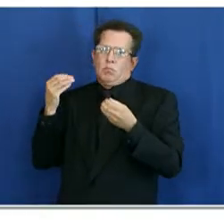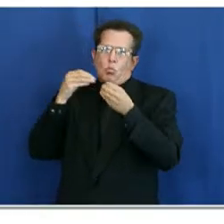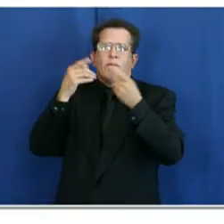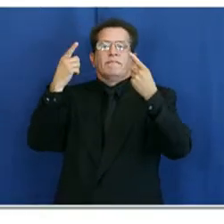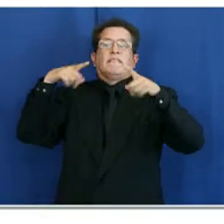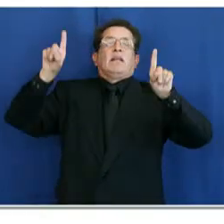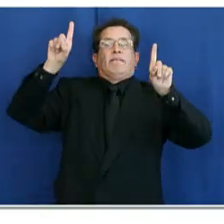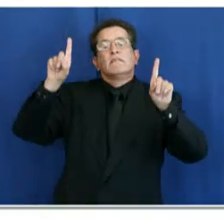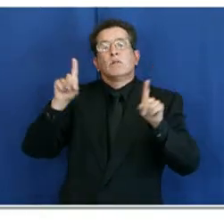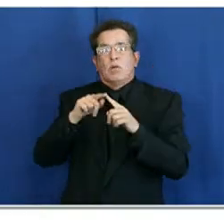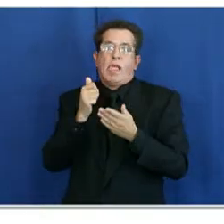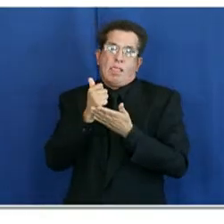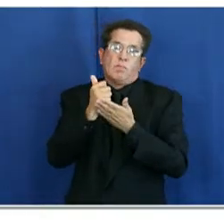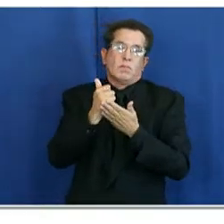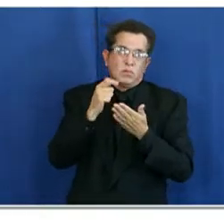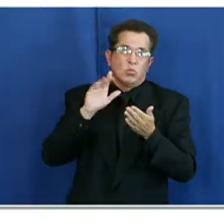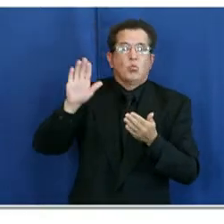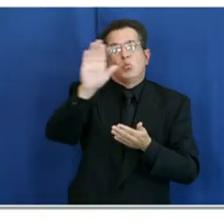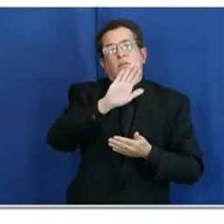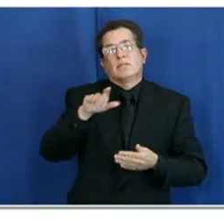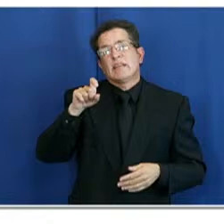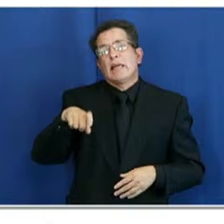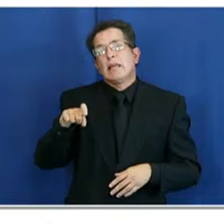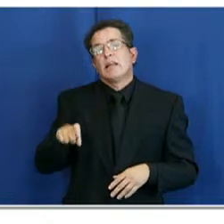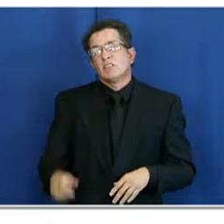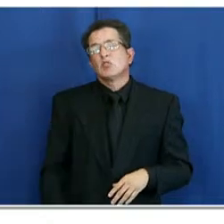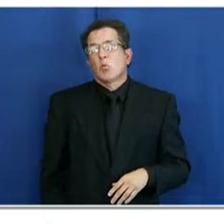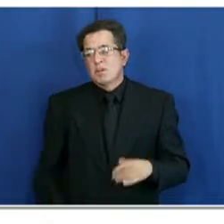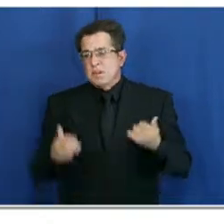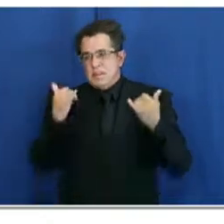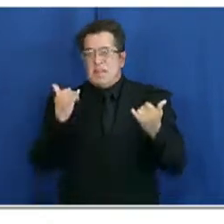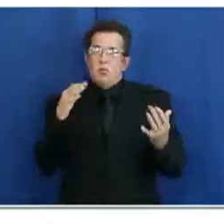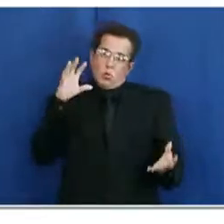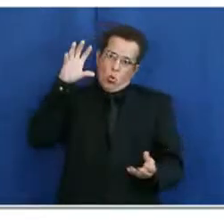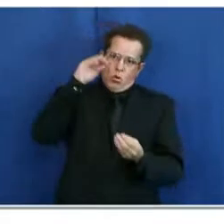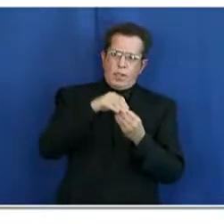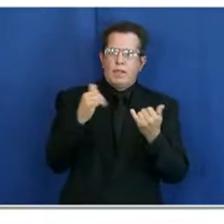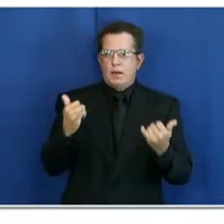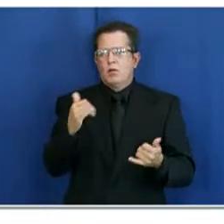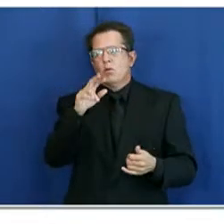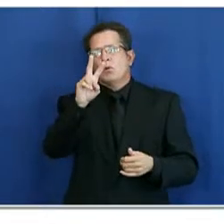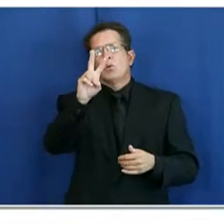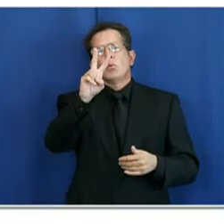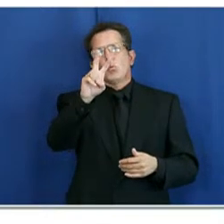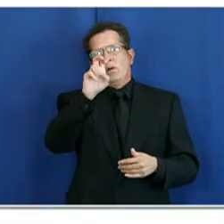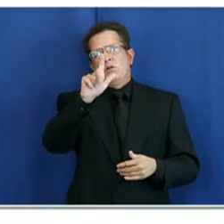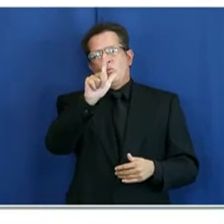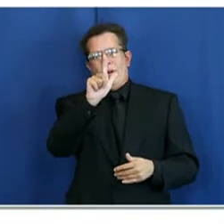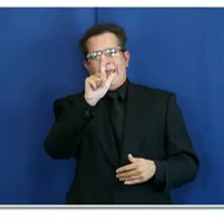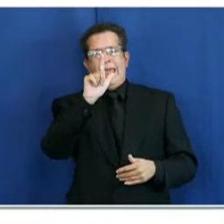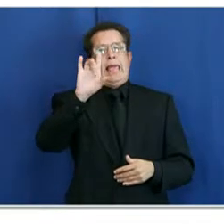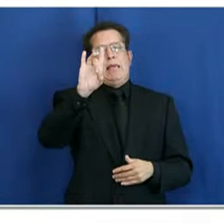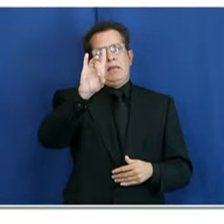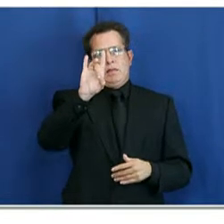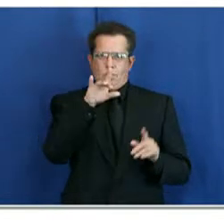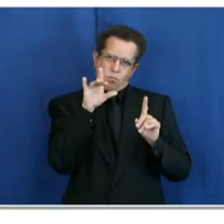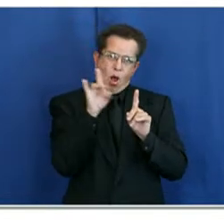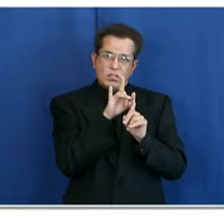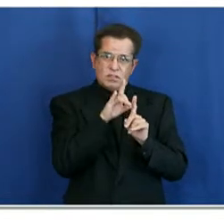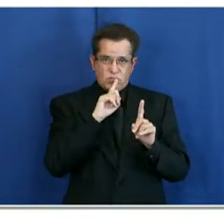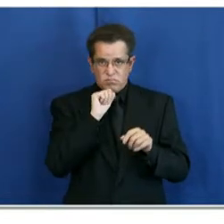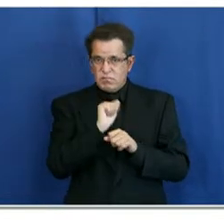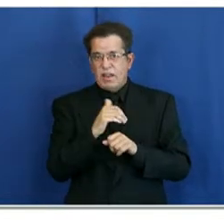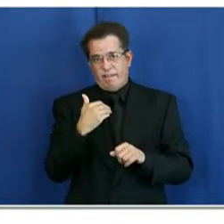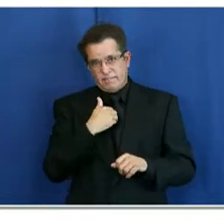to work daily to meet that threshold. Today's totals, we're reporting 228 positive cases out